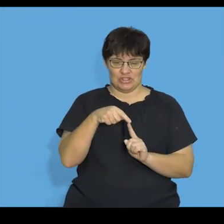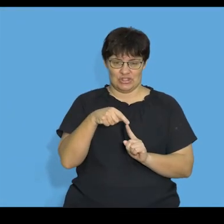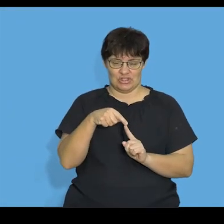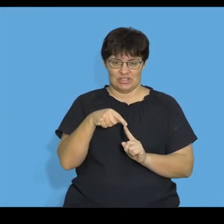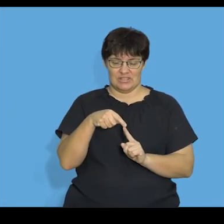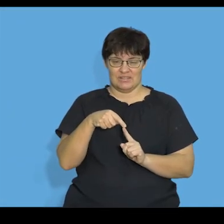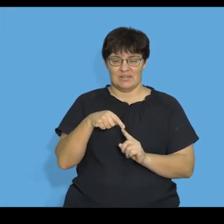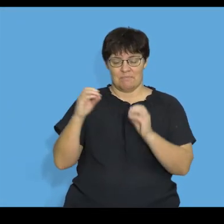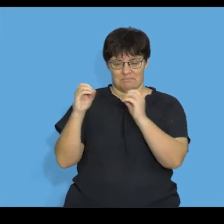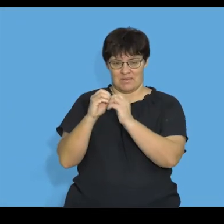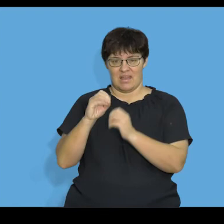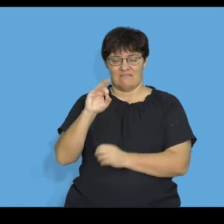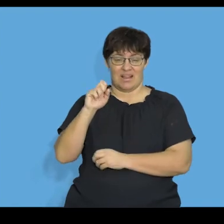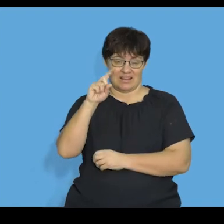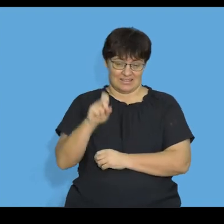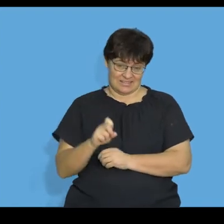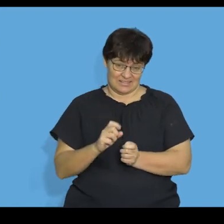flux.